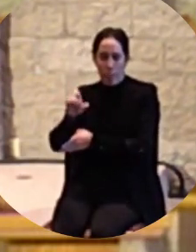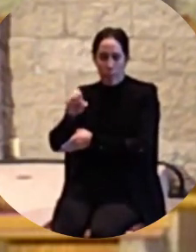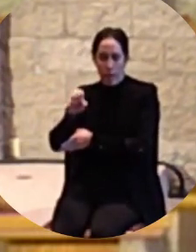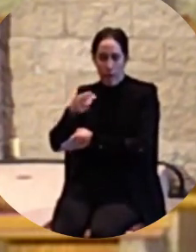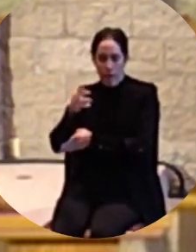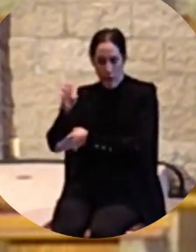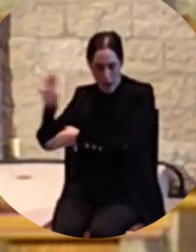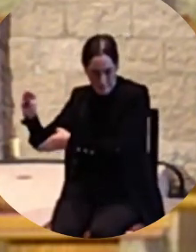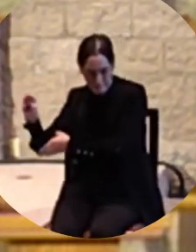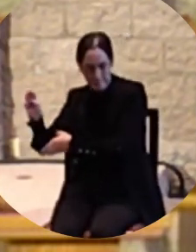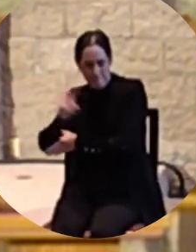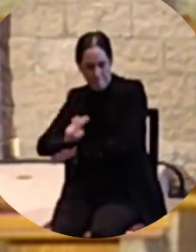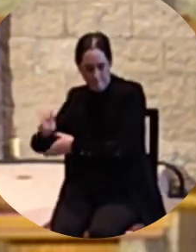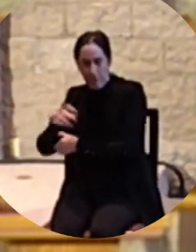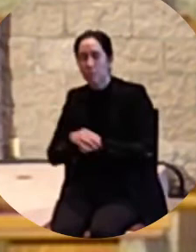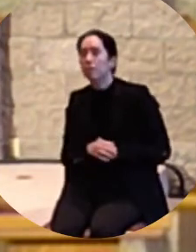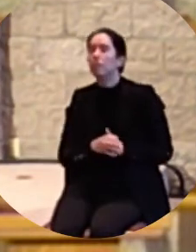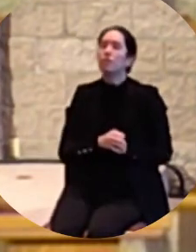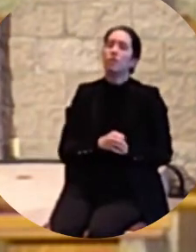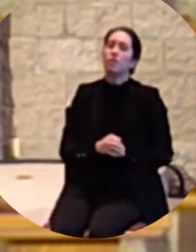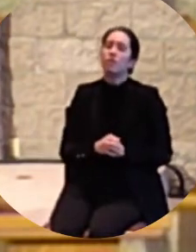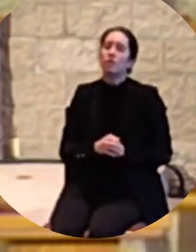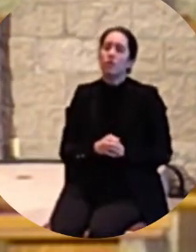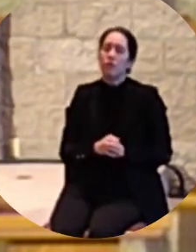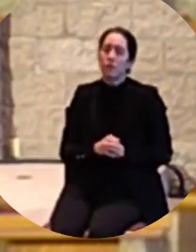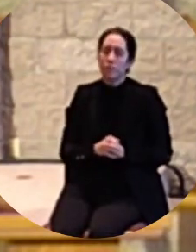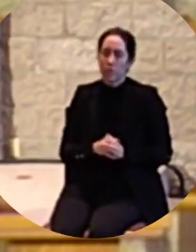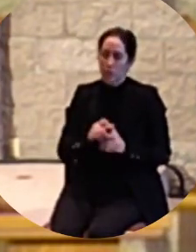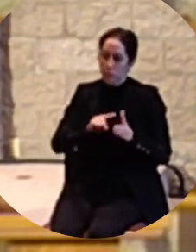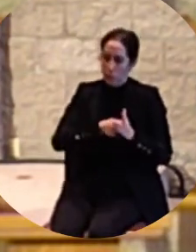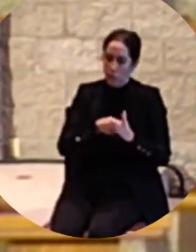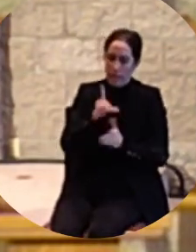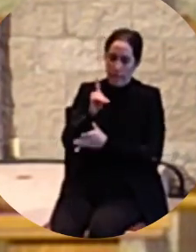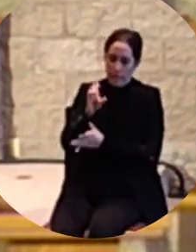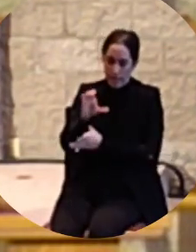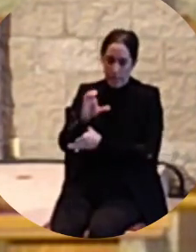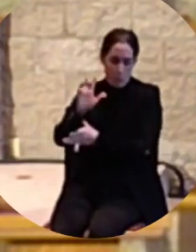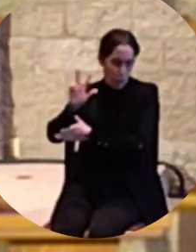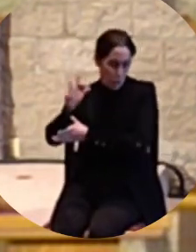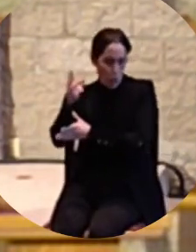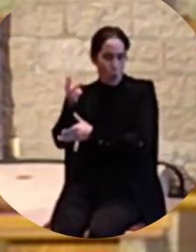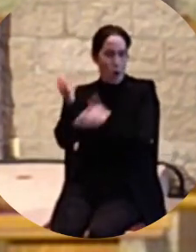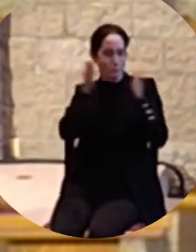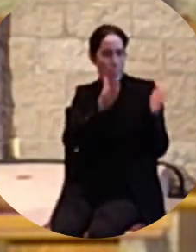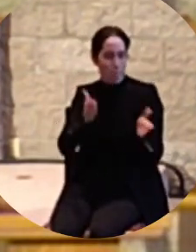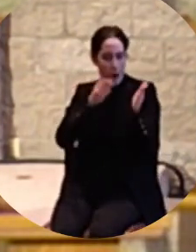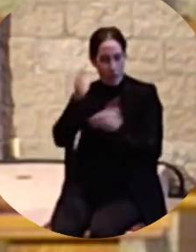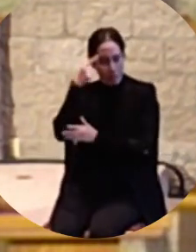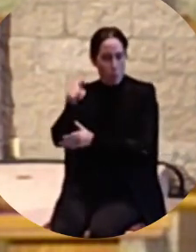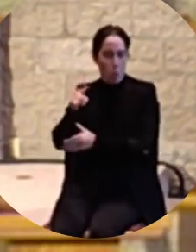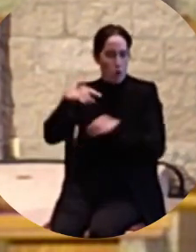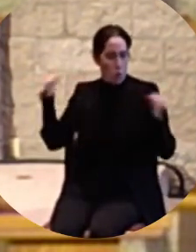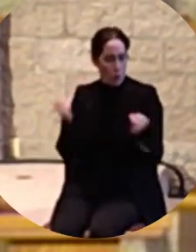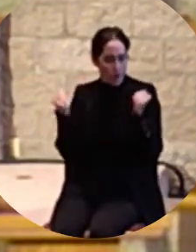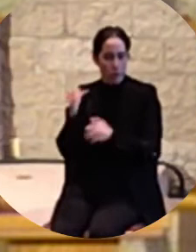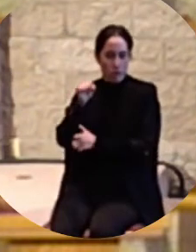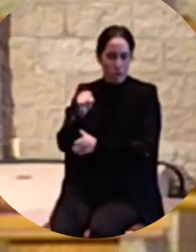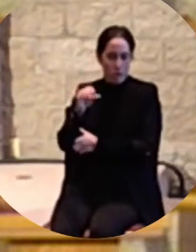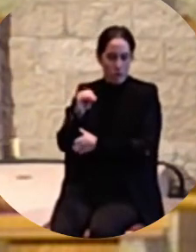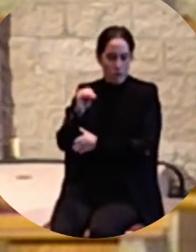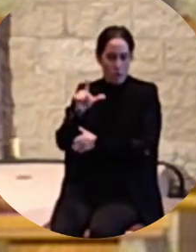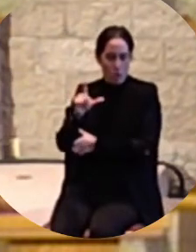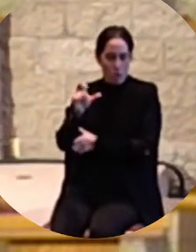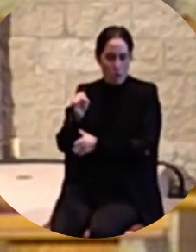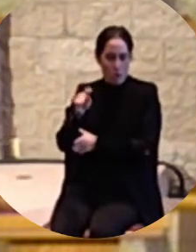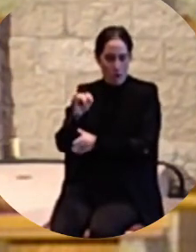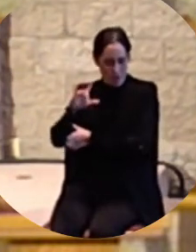on Thursdays starting December 3rd. Learn more about all of our upcoming